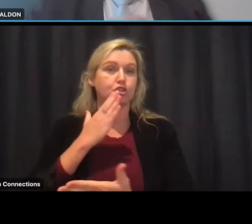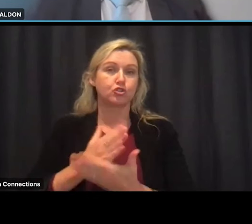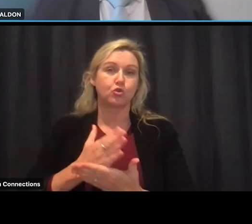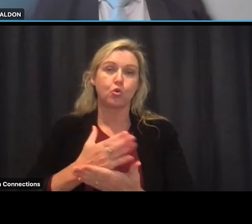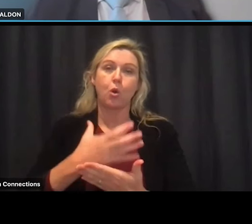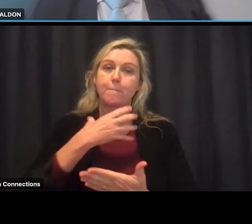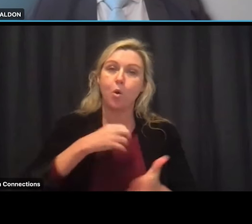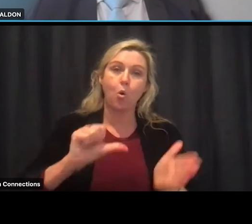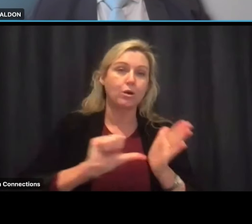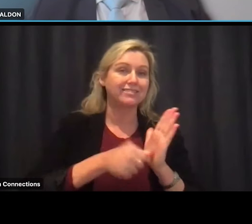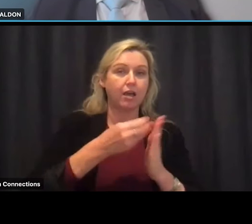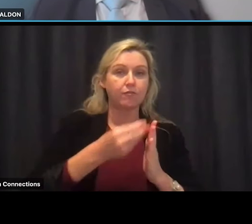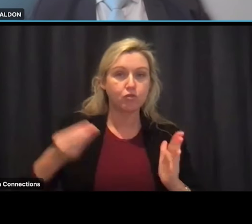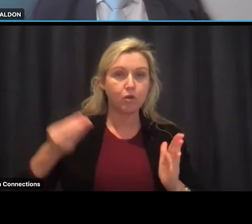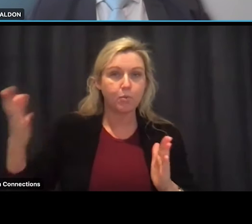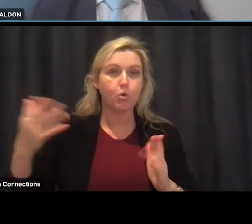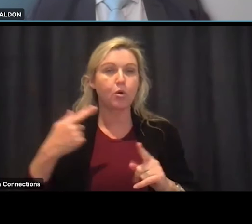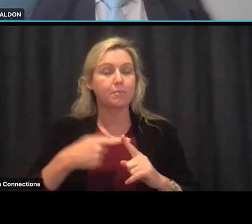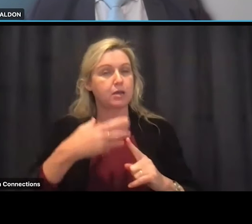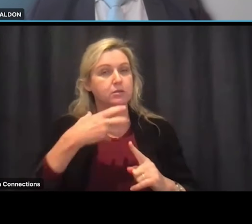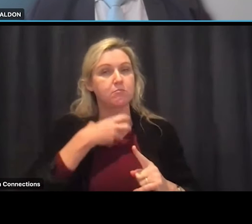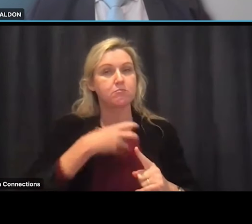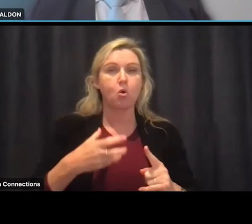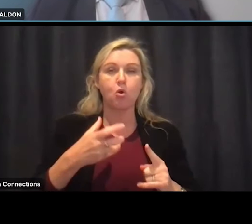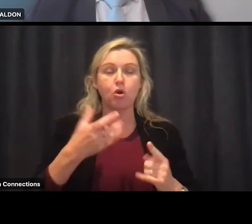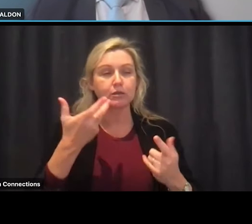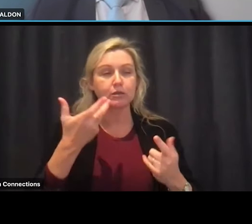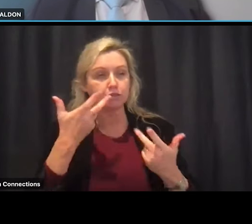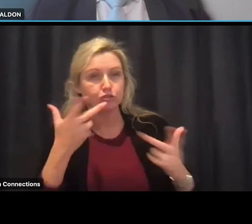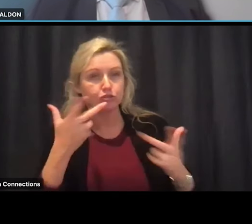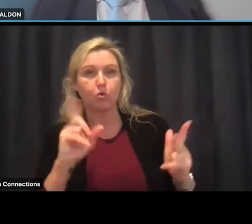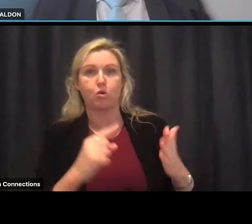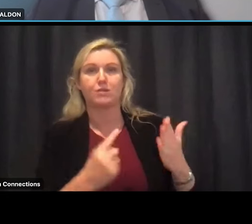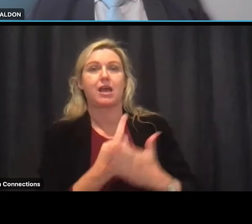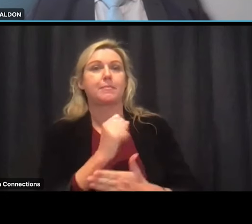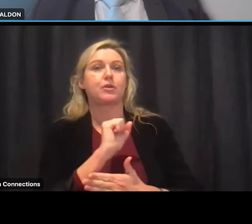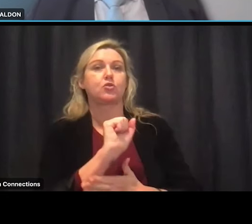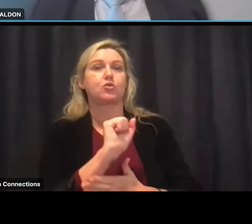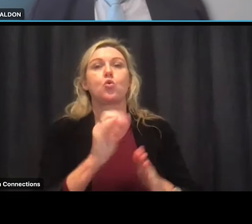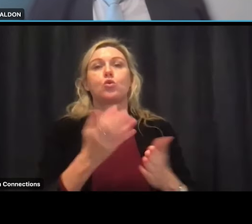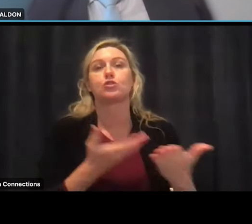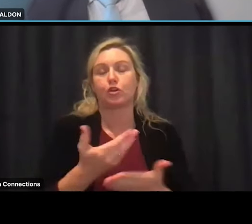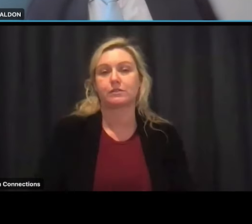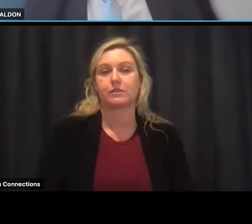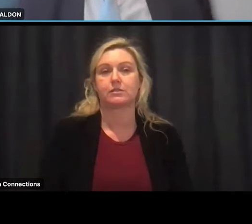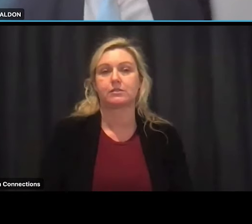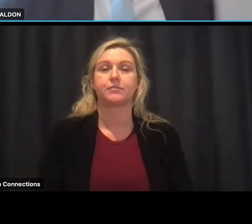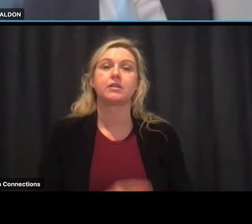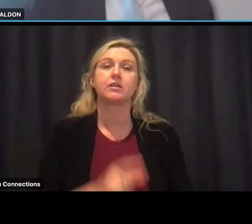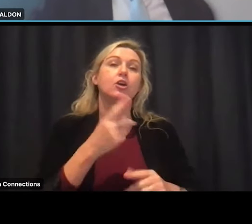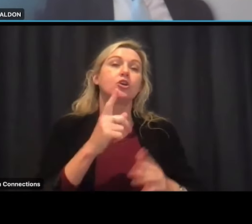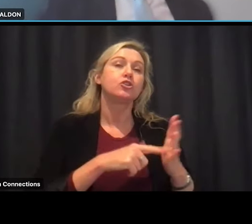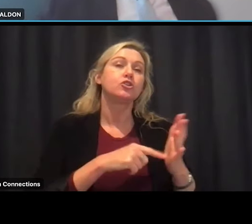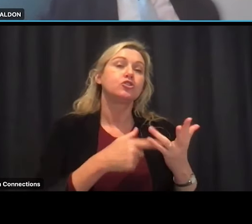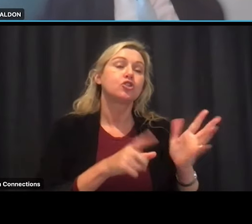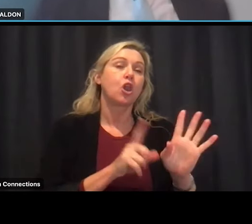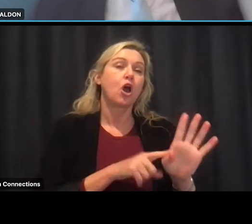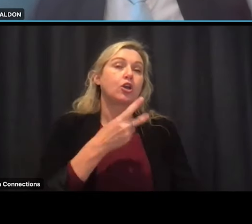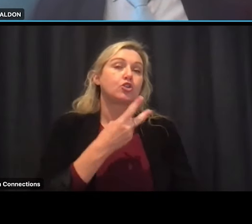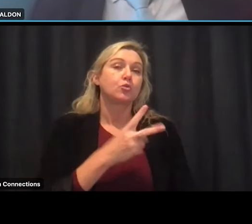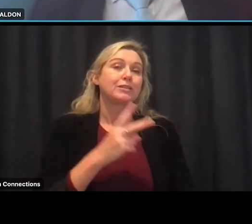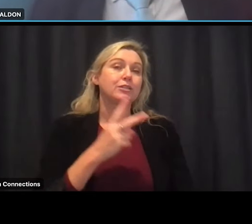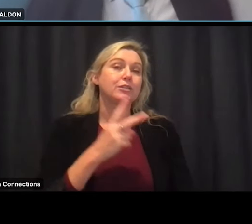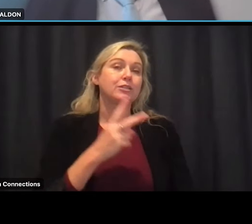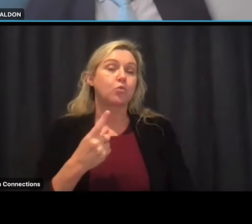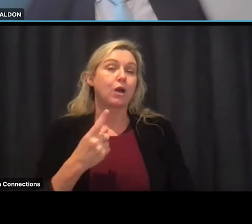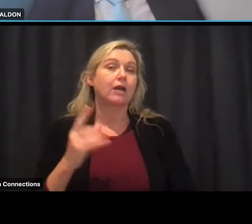next slide and we'll do a quick recap. So since 1 July 2021, there's been a new basic daily fee supplement of